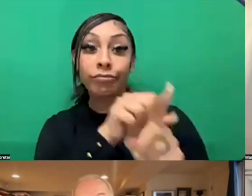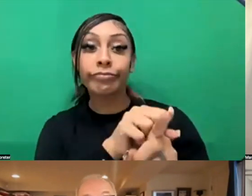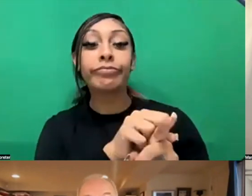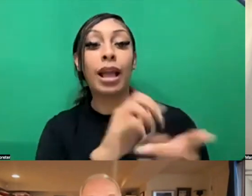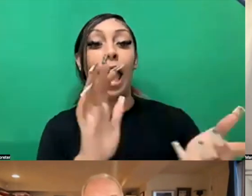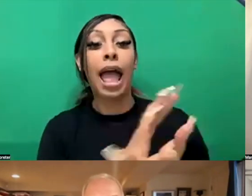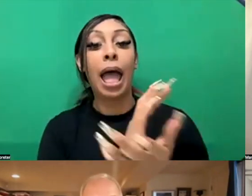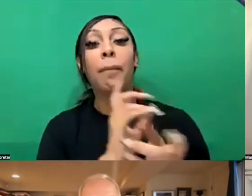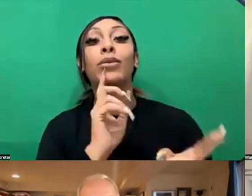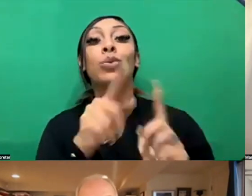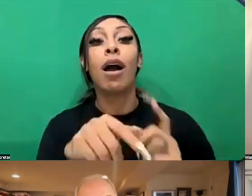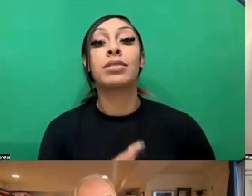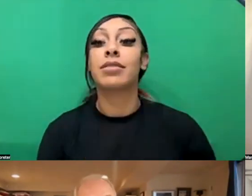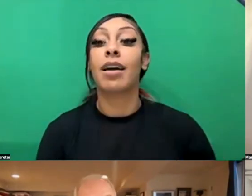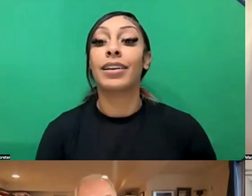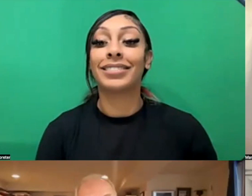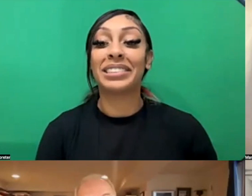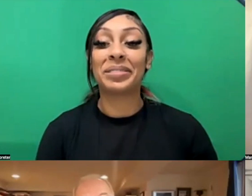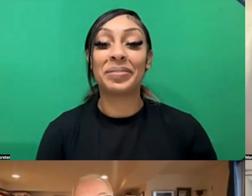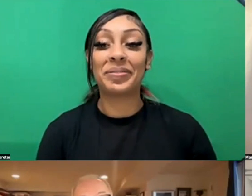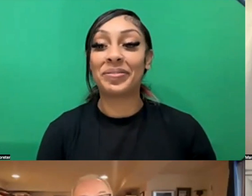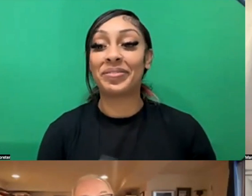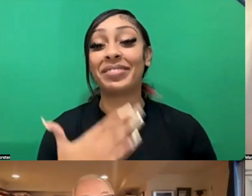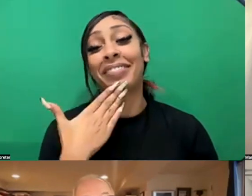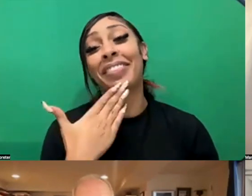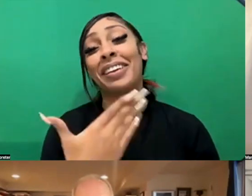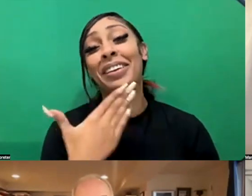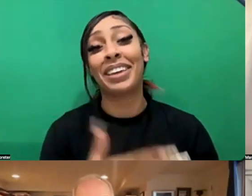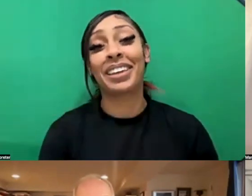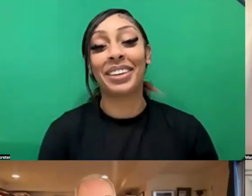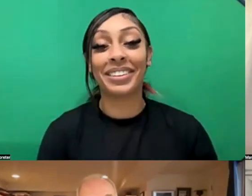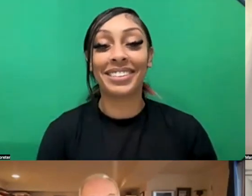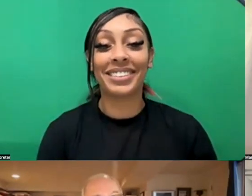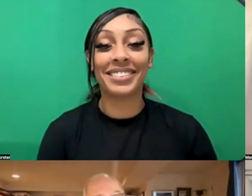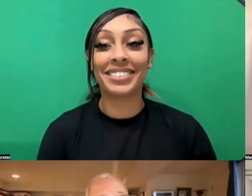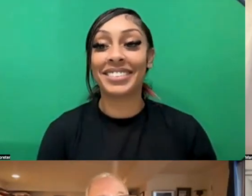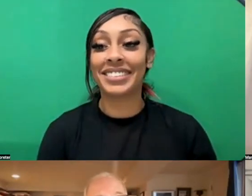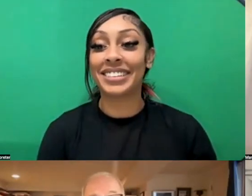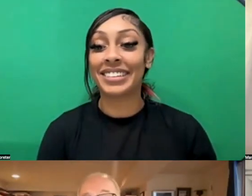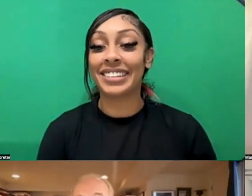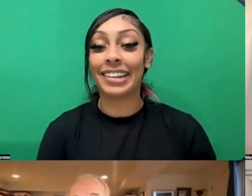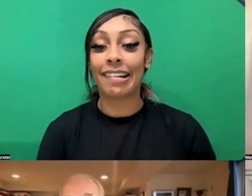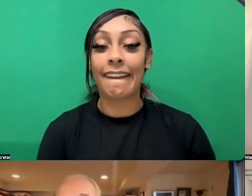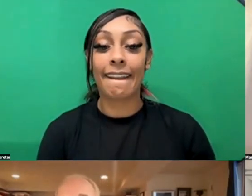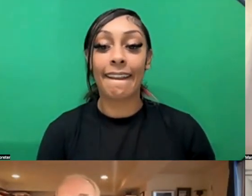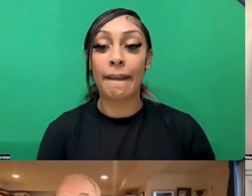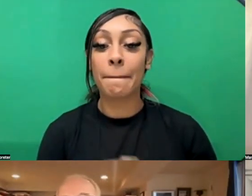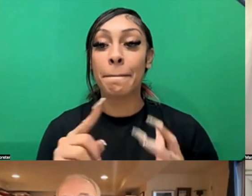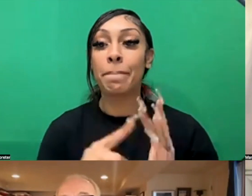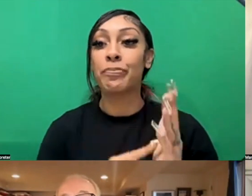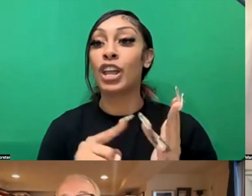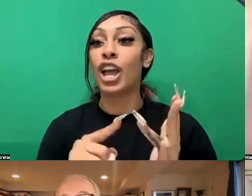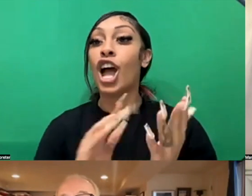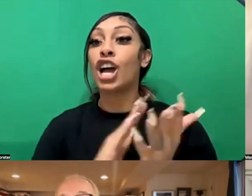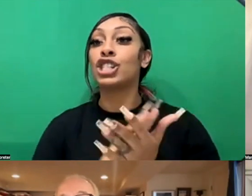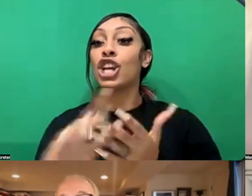answer any questions. Fantastic. Thank you so much. Thank you, Elizabeth. So John Kelly,